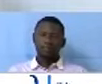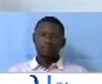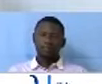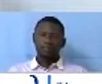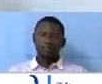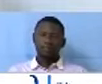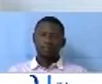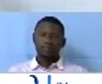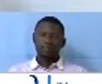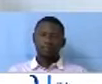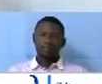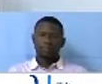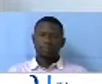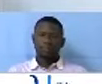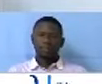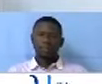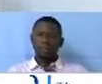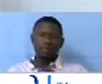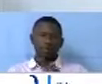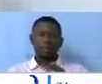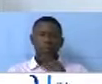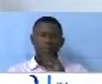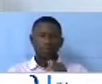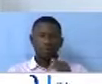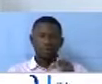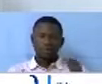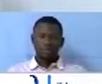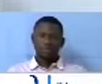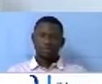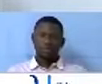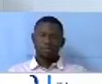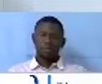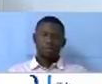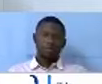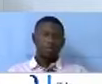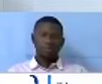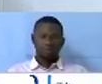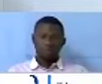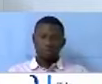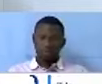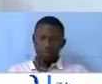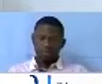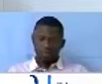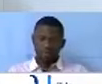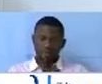No, Chairman. Did it, Chairman. These were instructions I have from